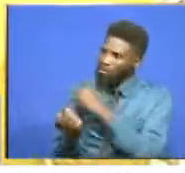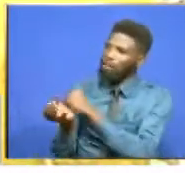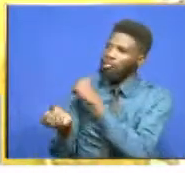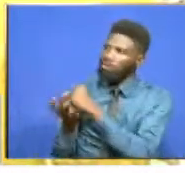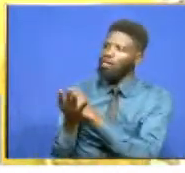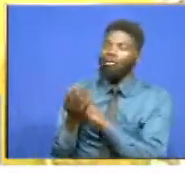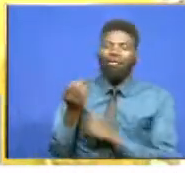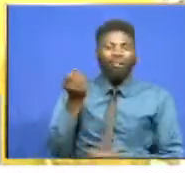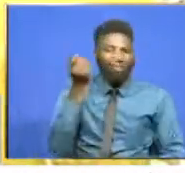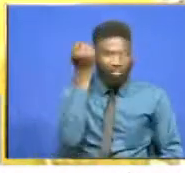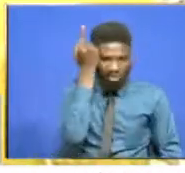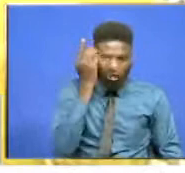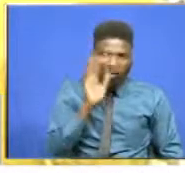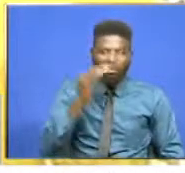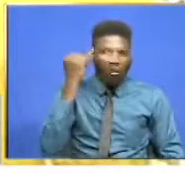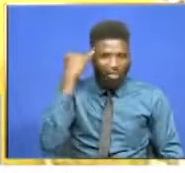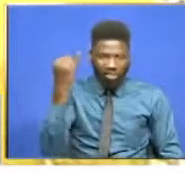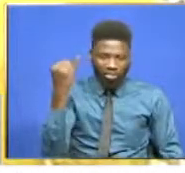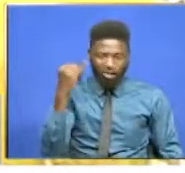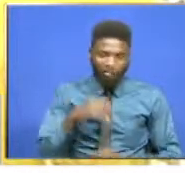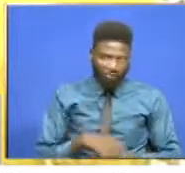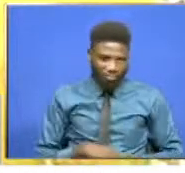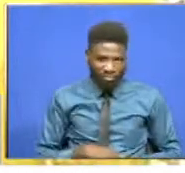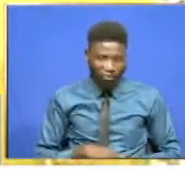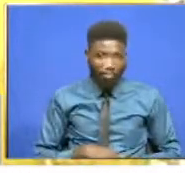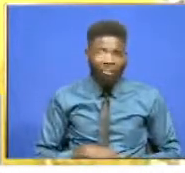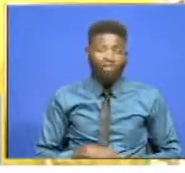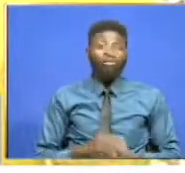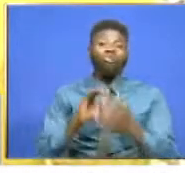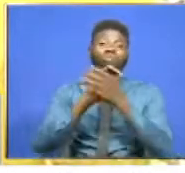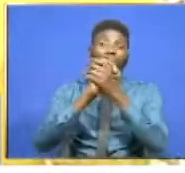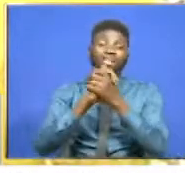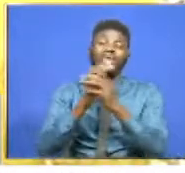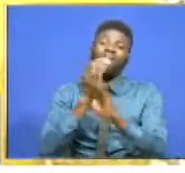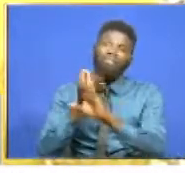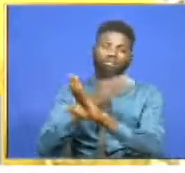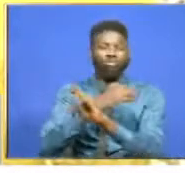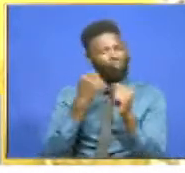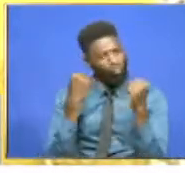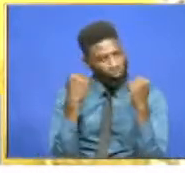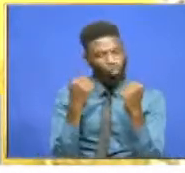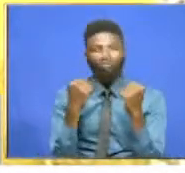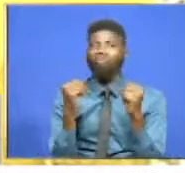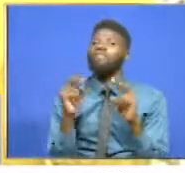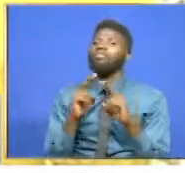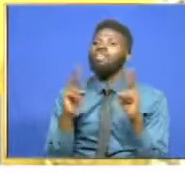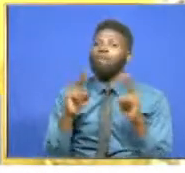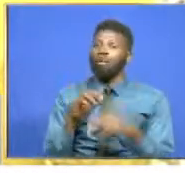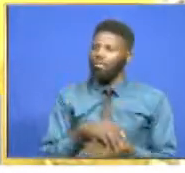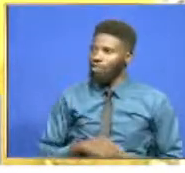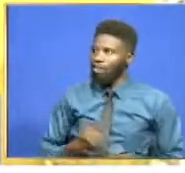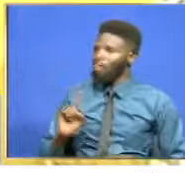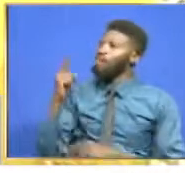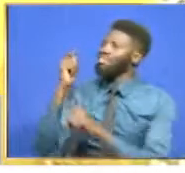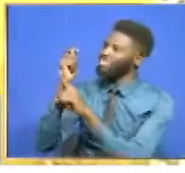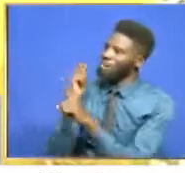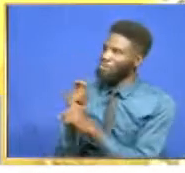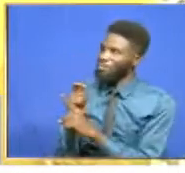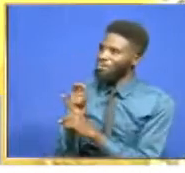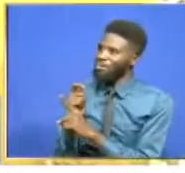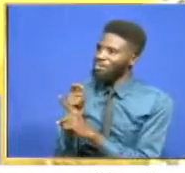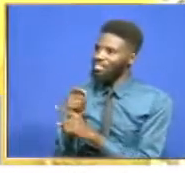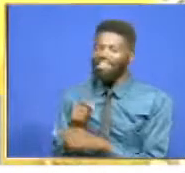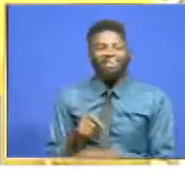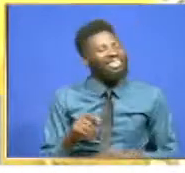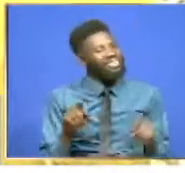understand, Jubilee was very cohesive, Jubilee was very strong. When? Honestly, Jubilee first was a term. Very strong party. No, in fact, second